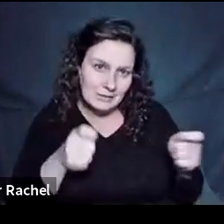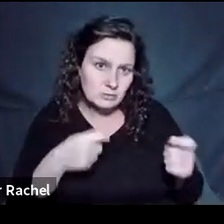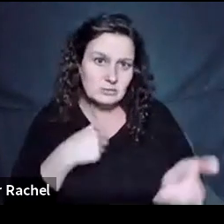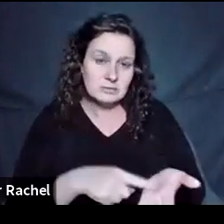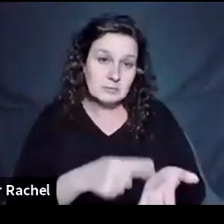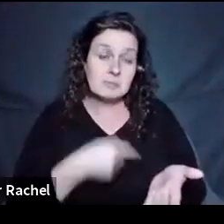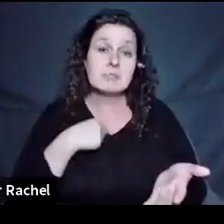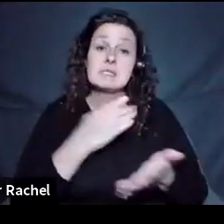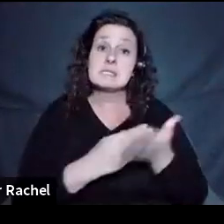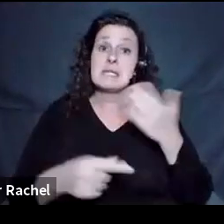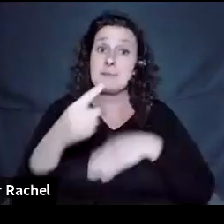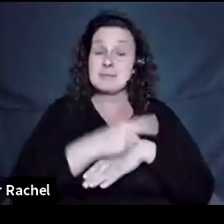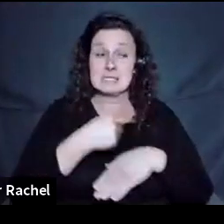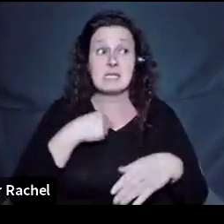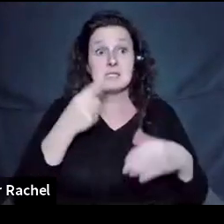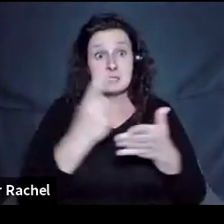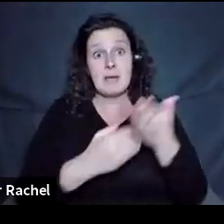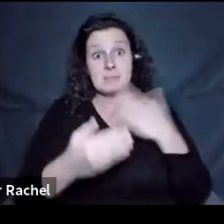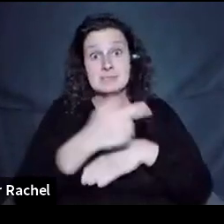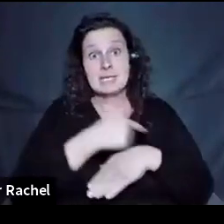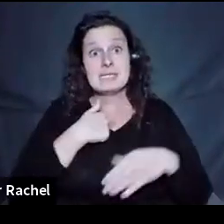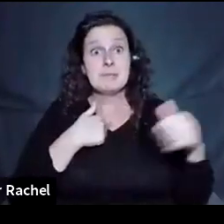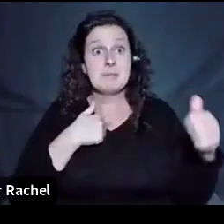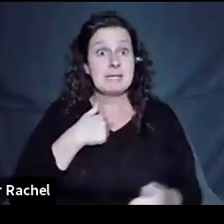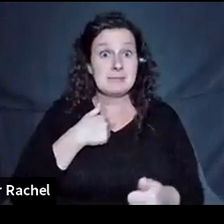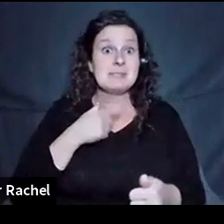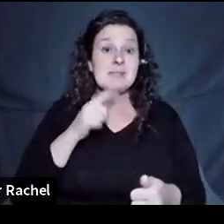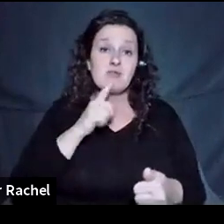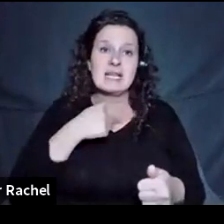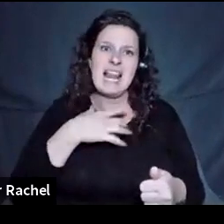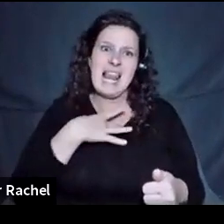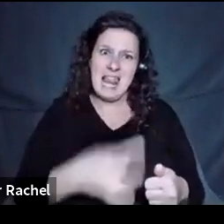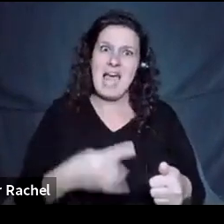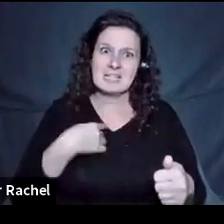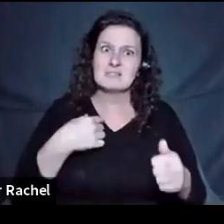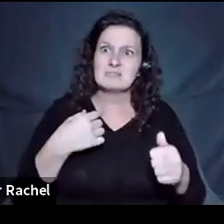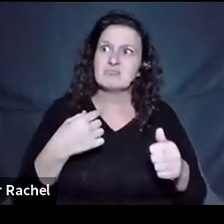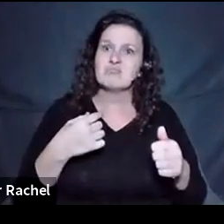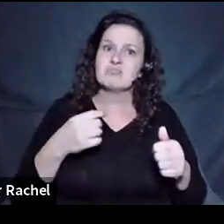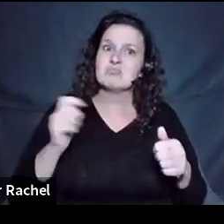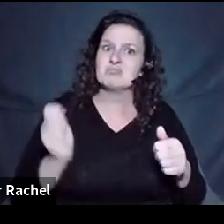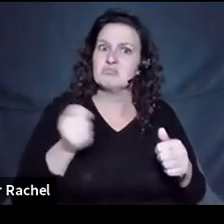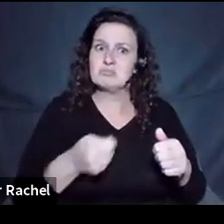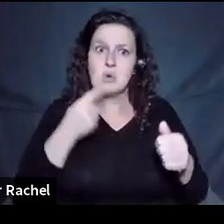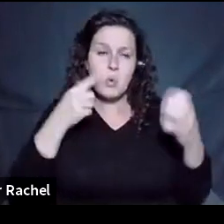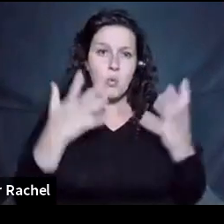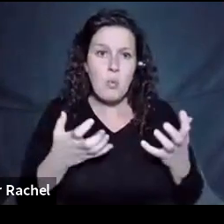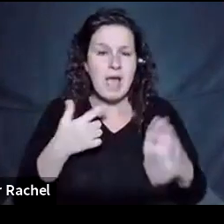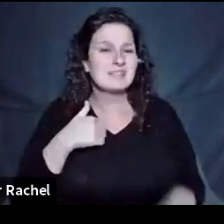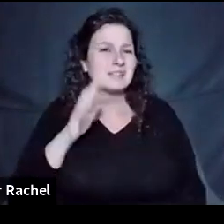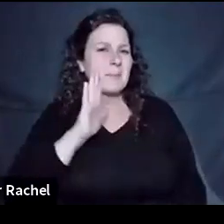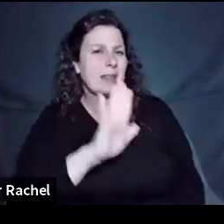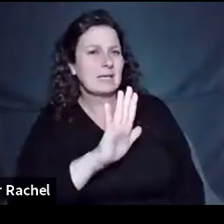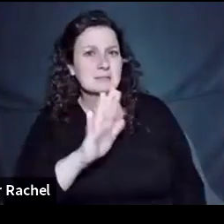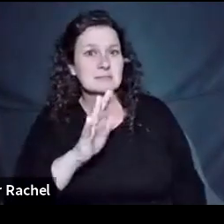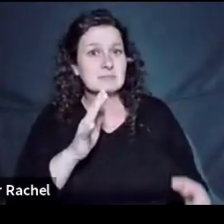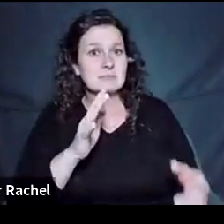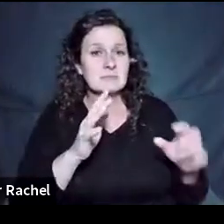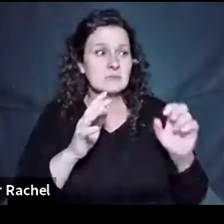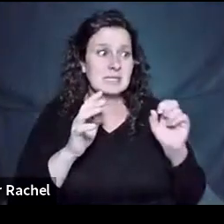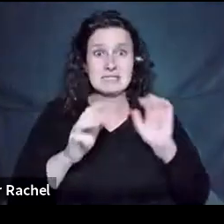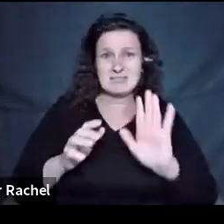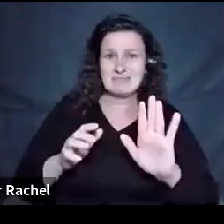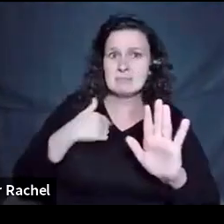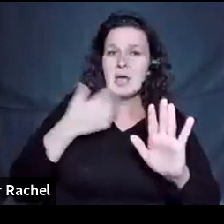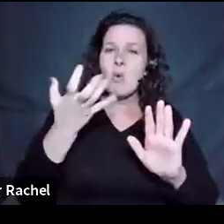maybe normally my submissive really likes getting his ass handed to him, but today he's like, nah, I kind of want like something sweet and cuddly. And I'm like, okay.